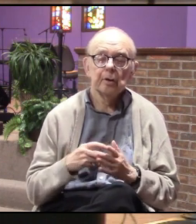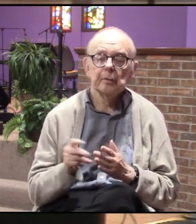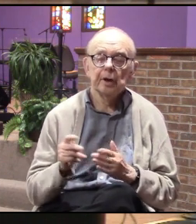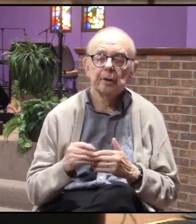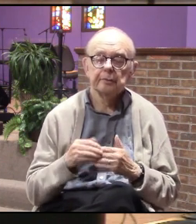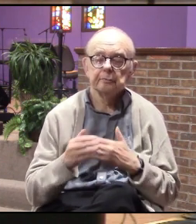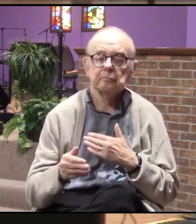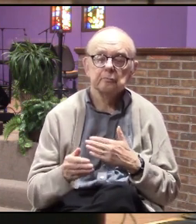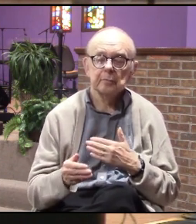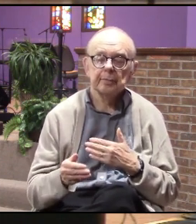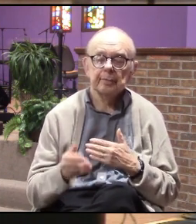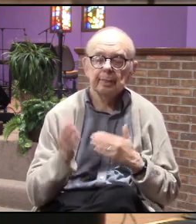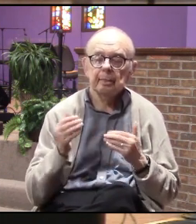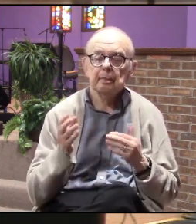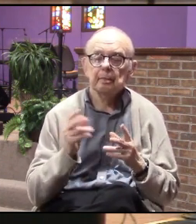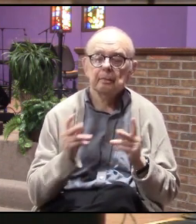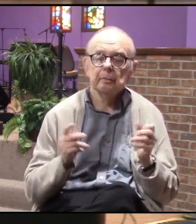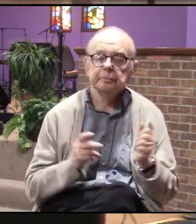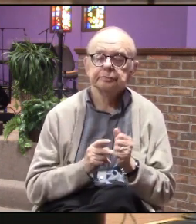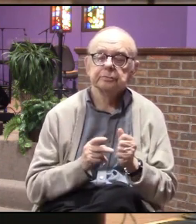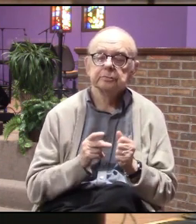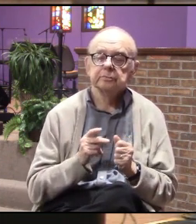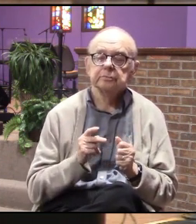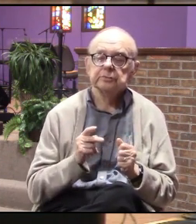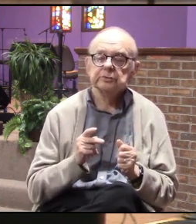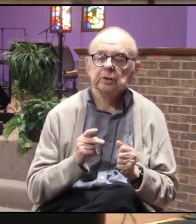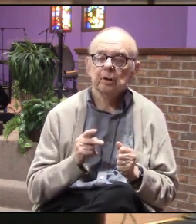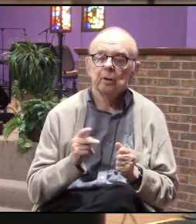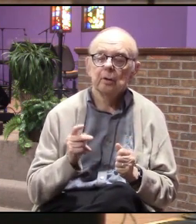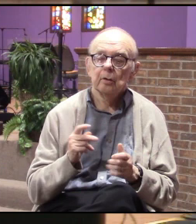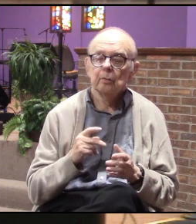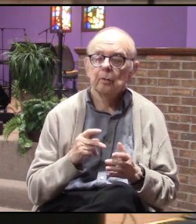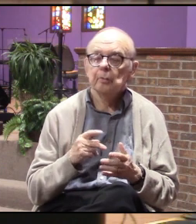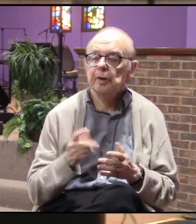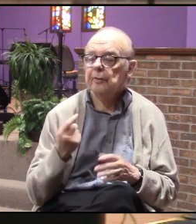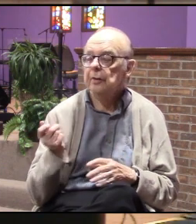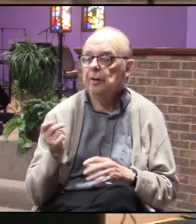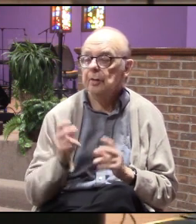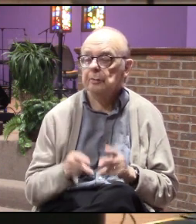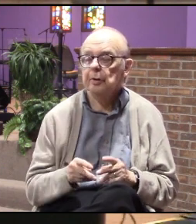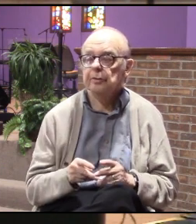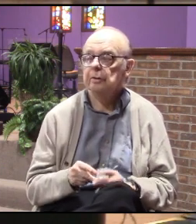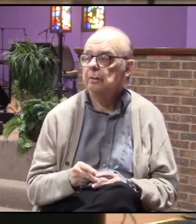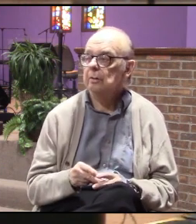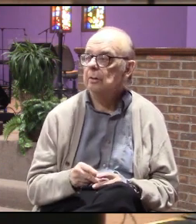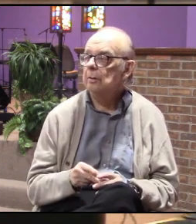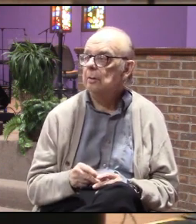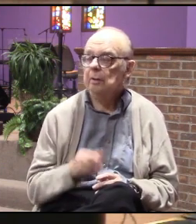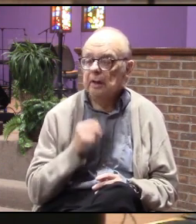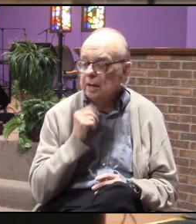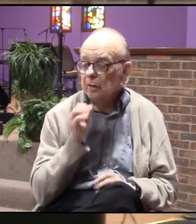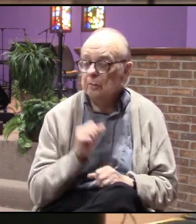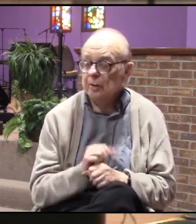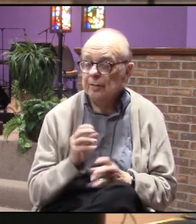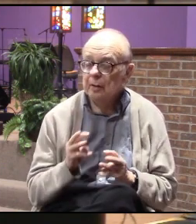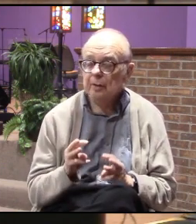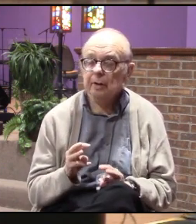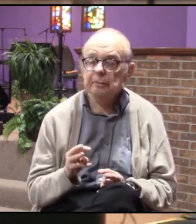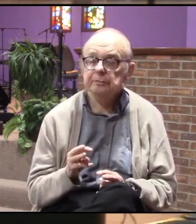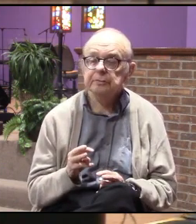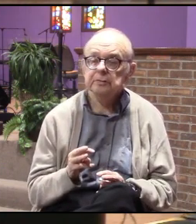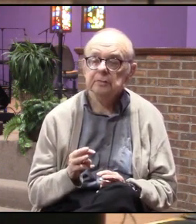forward, hoping that the person behind will turn around and pay for somebody. It doesn't always work that